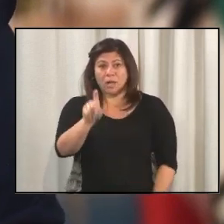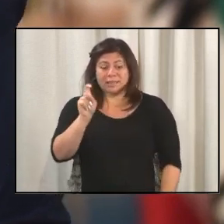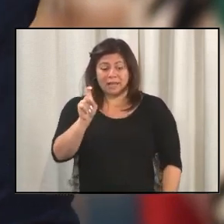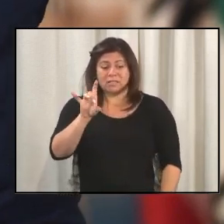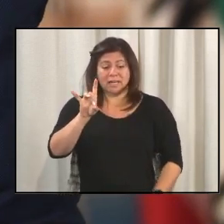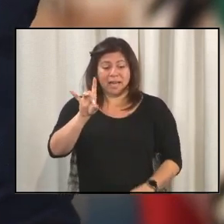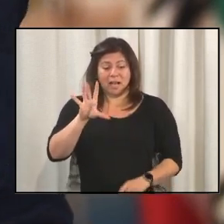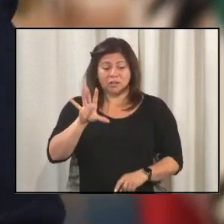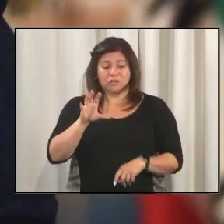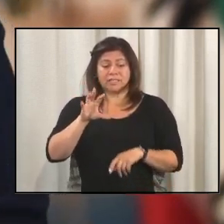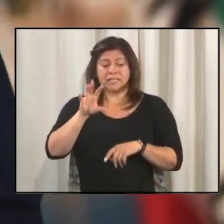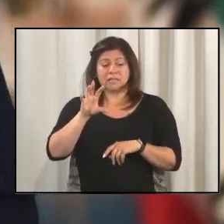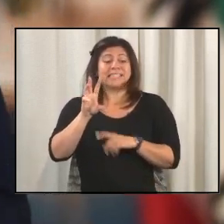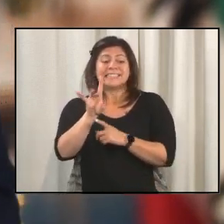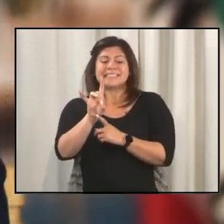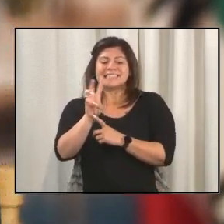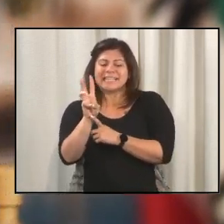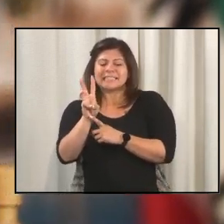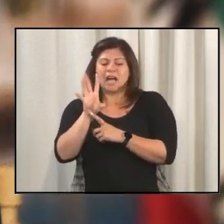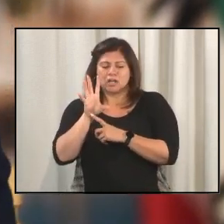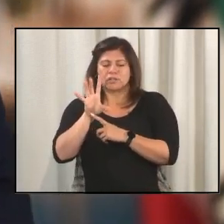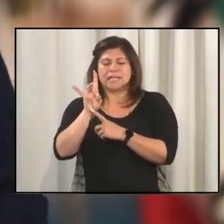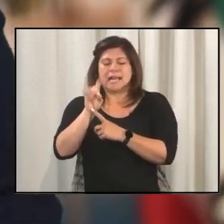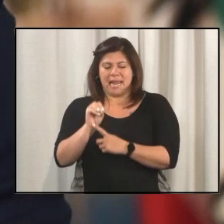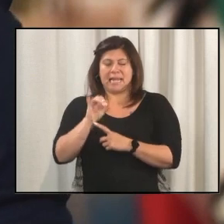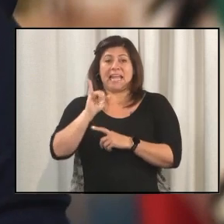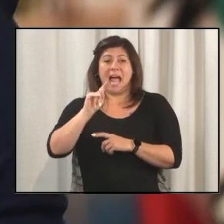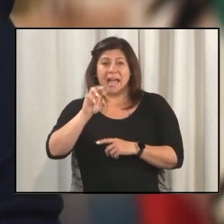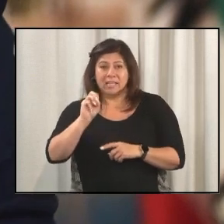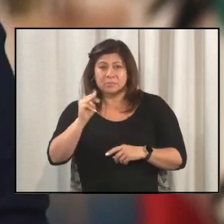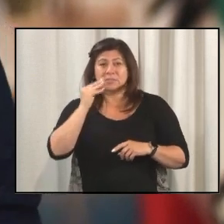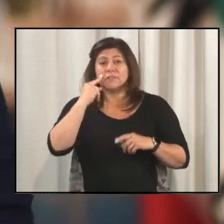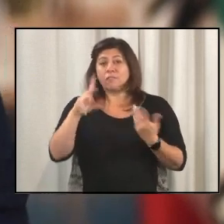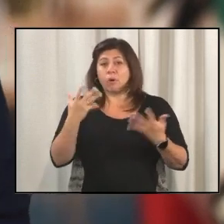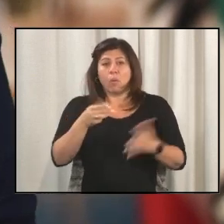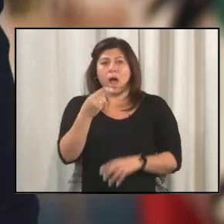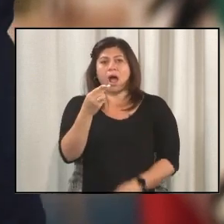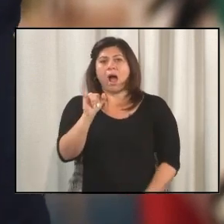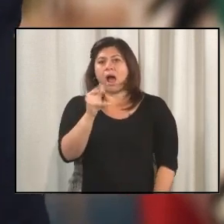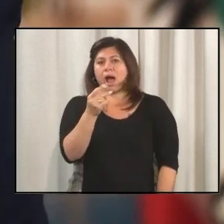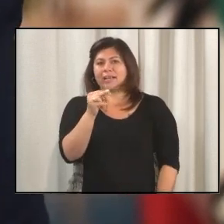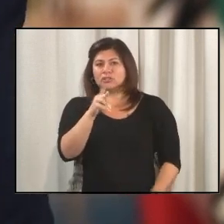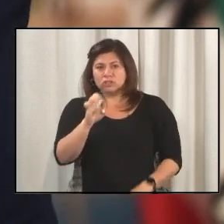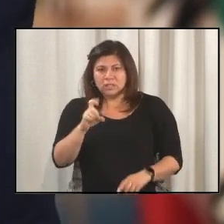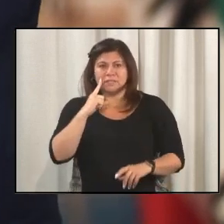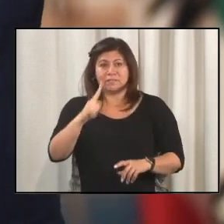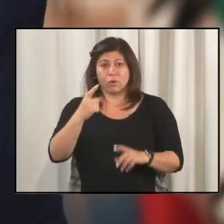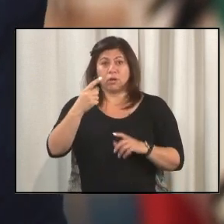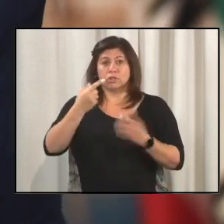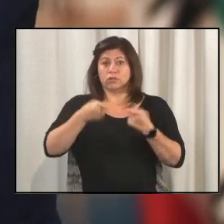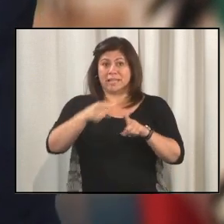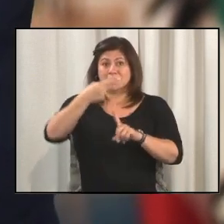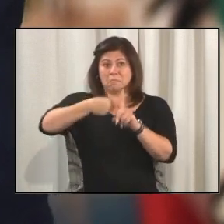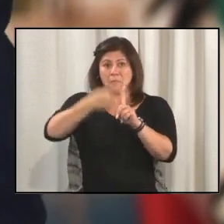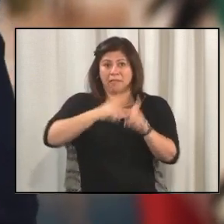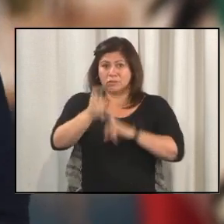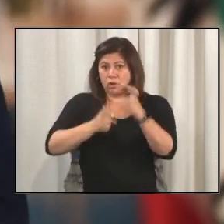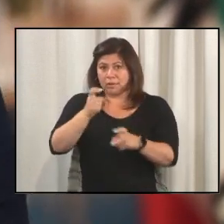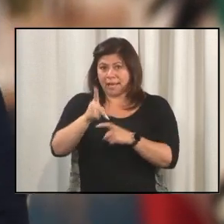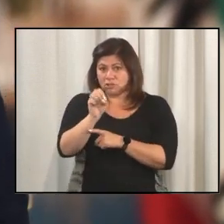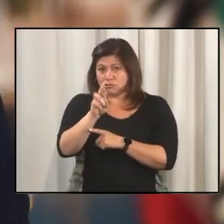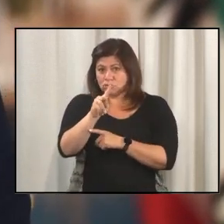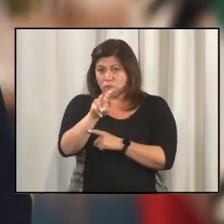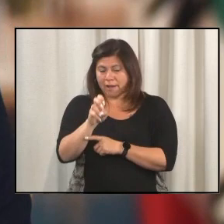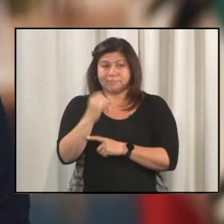from clothing to items for hygiene kits during our third monthly donation drive. If you couldn't make it to our most